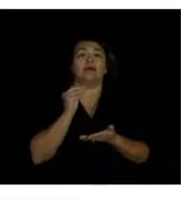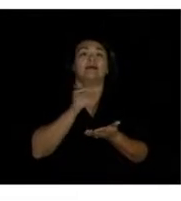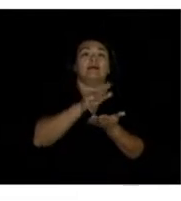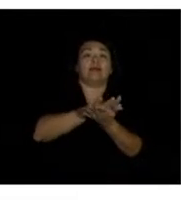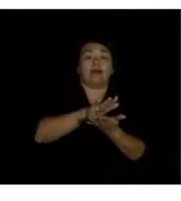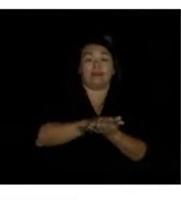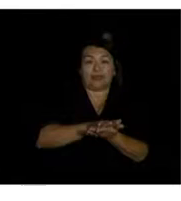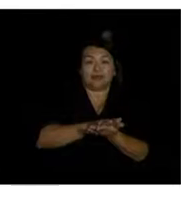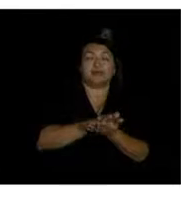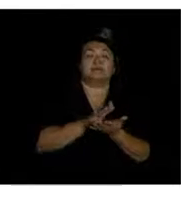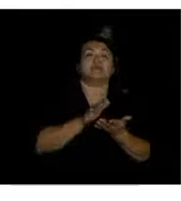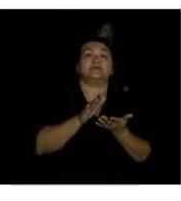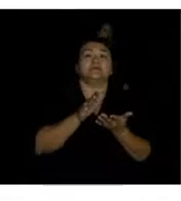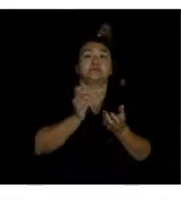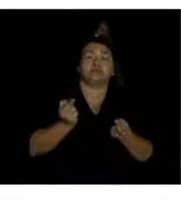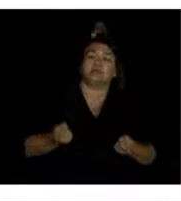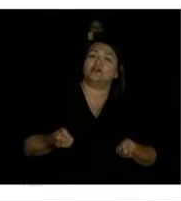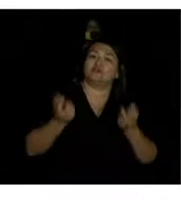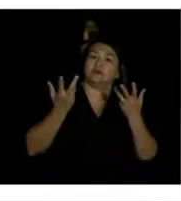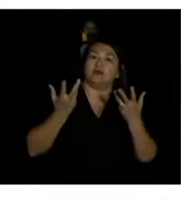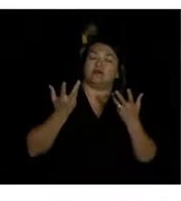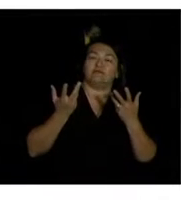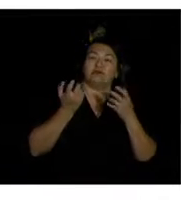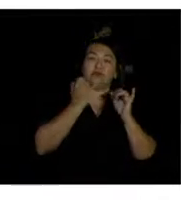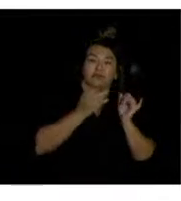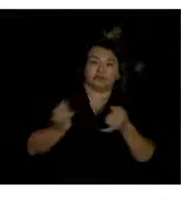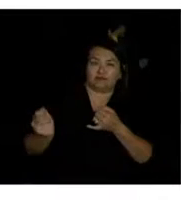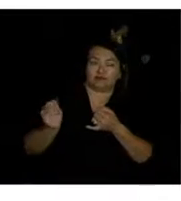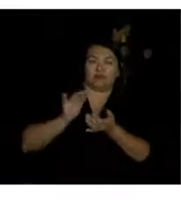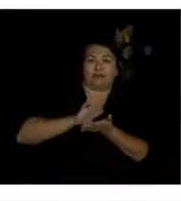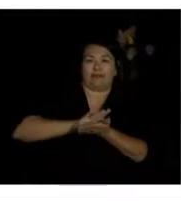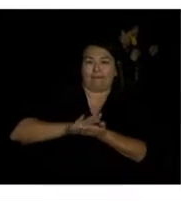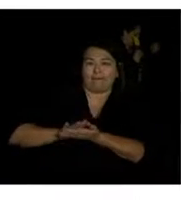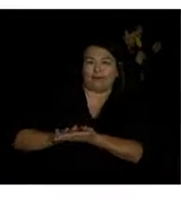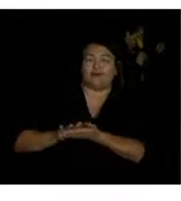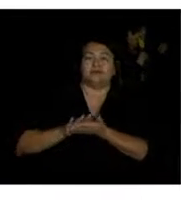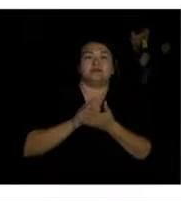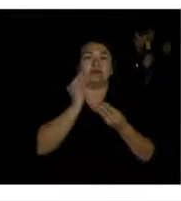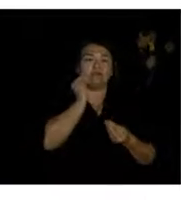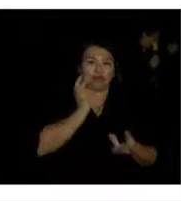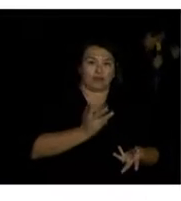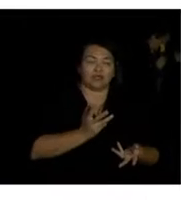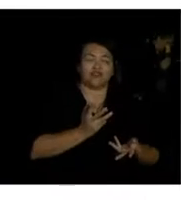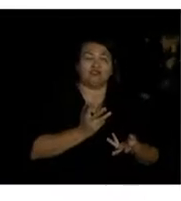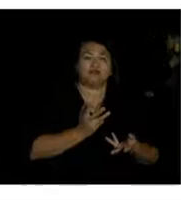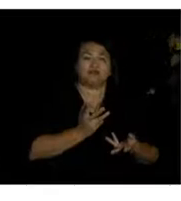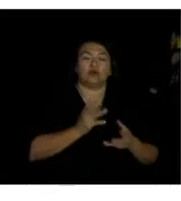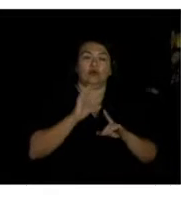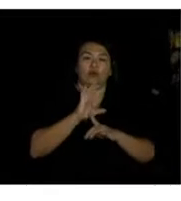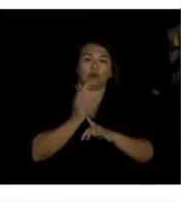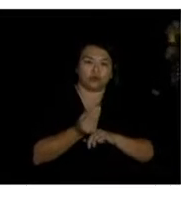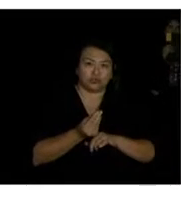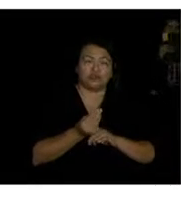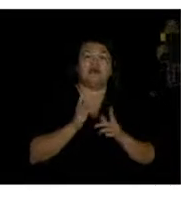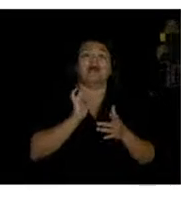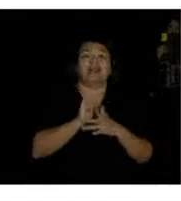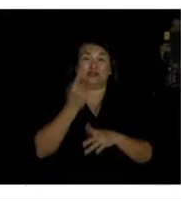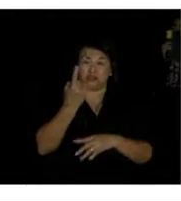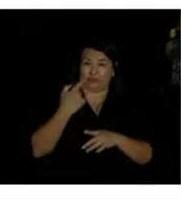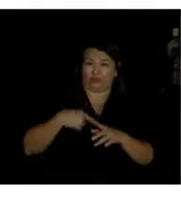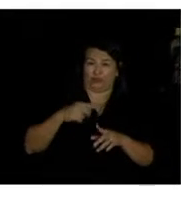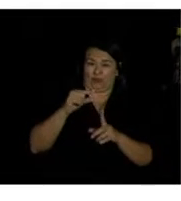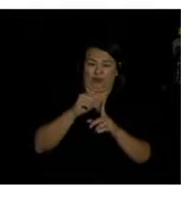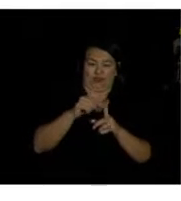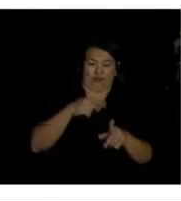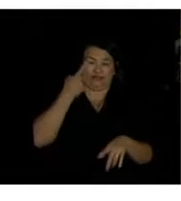campus, there's a lot of individual campus, information. Culture is a word that you see